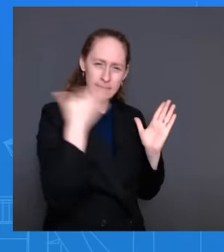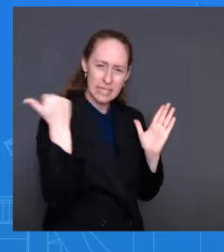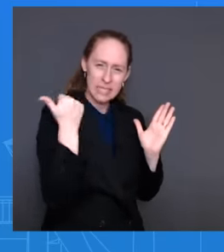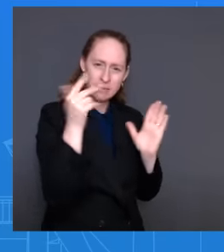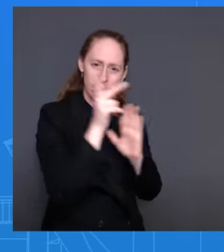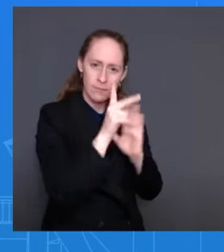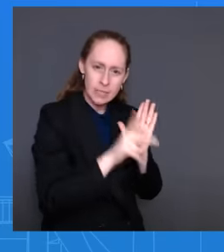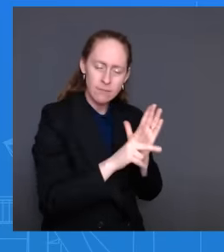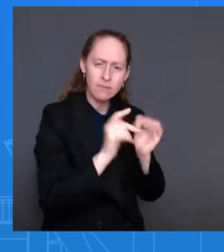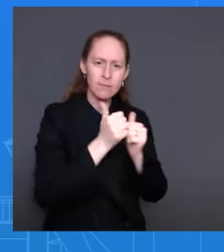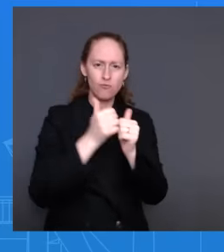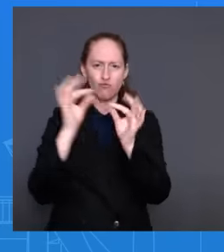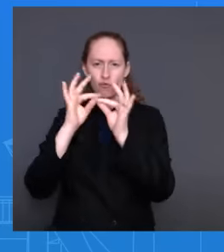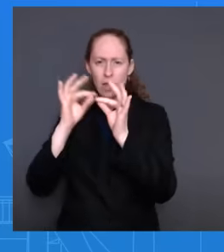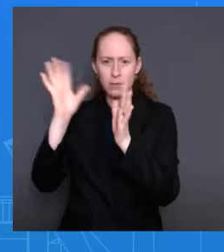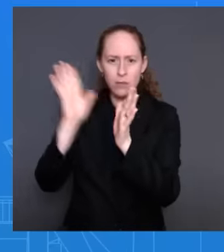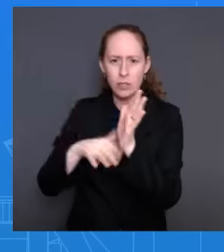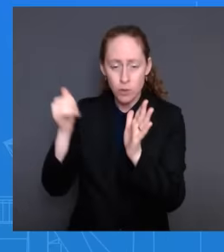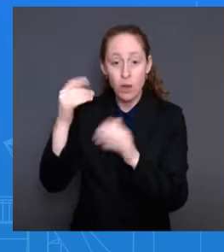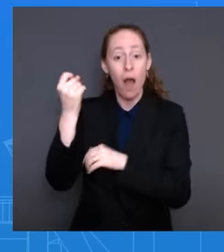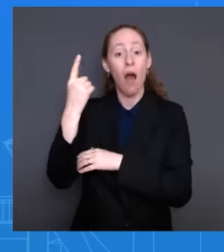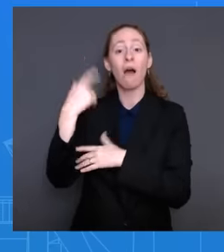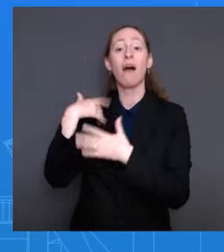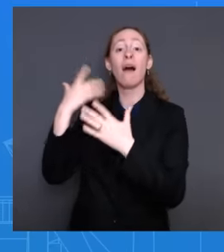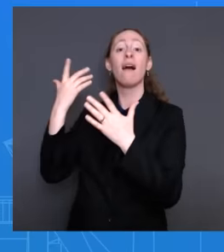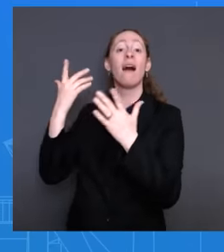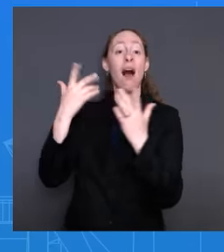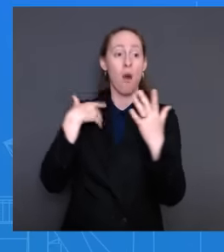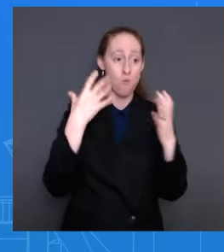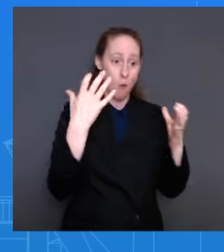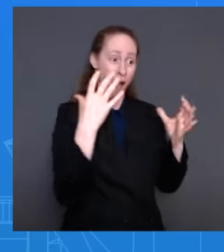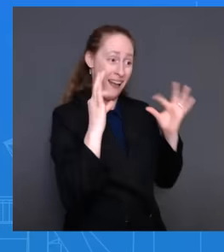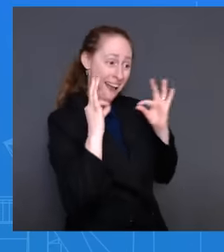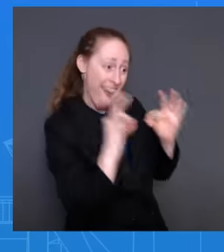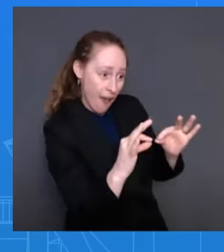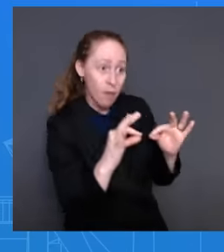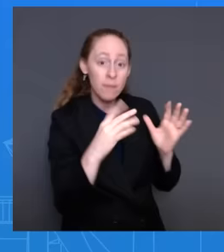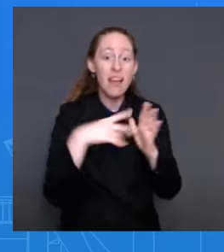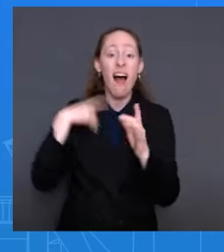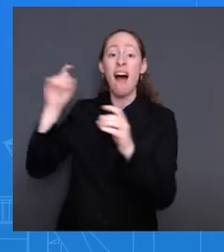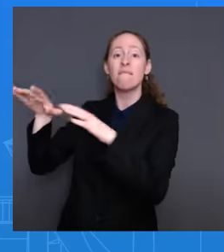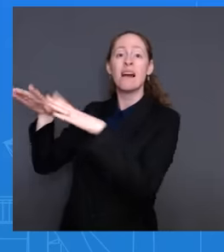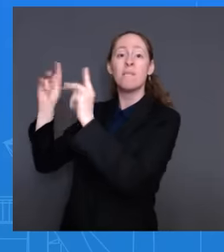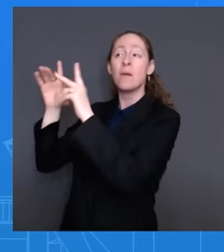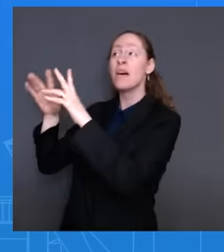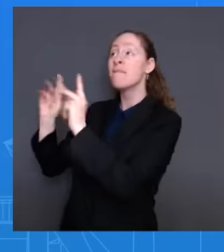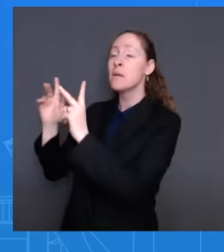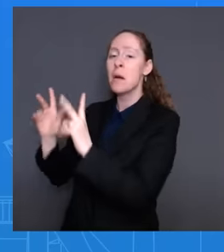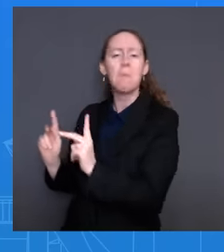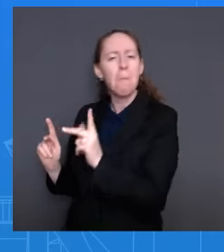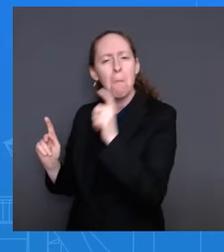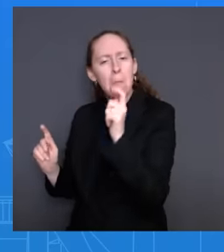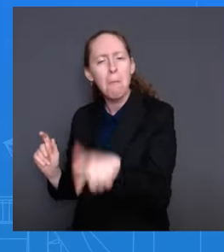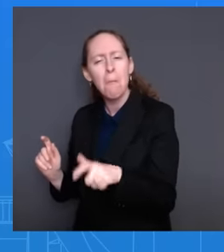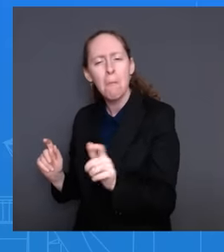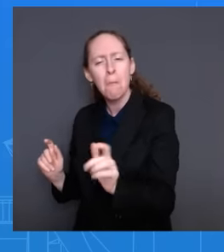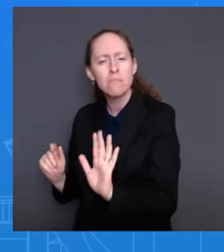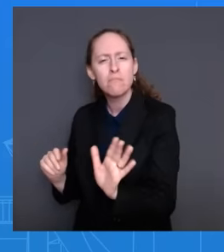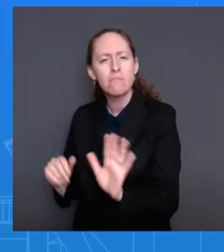that is unambiguously the case is that over the course of this 15